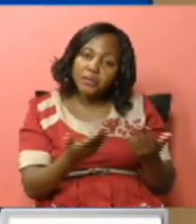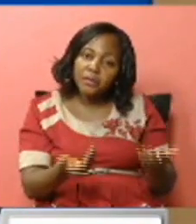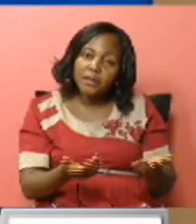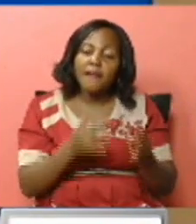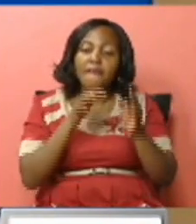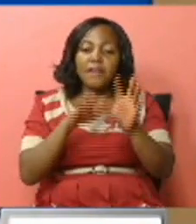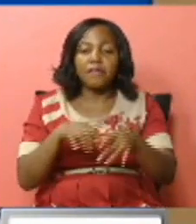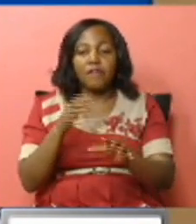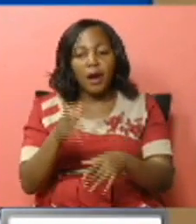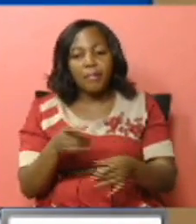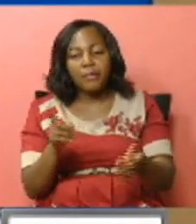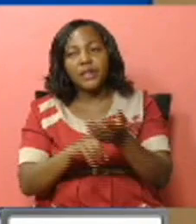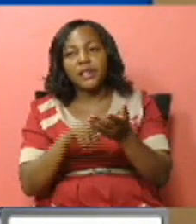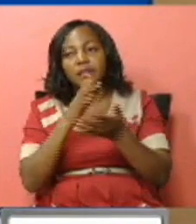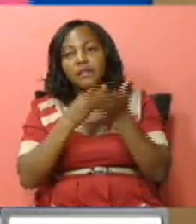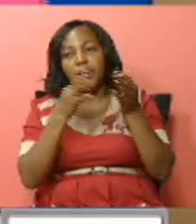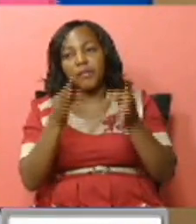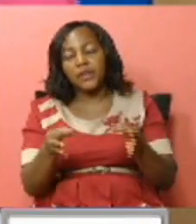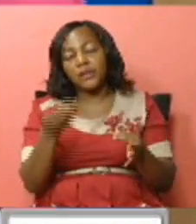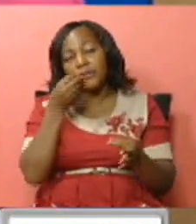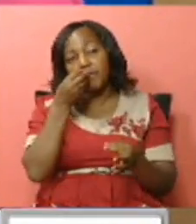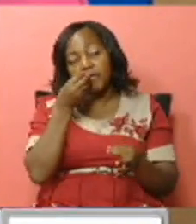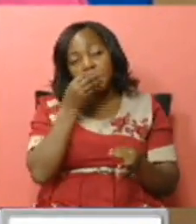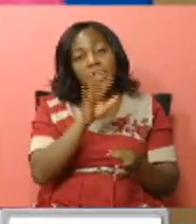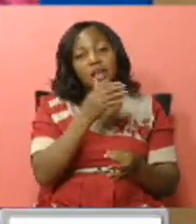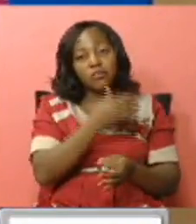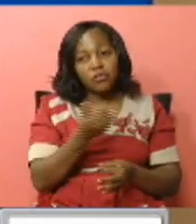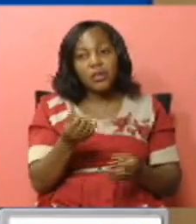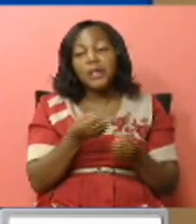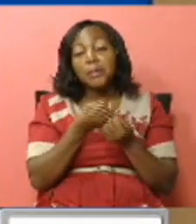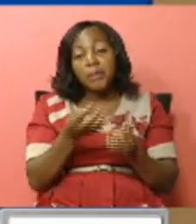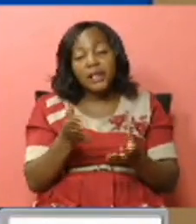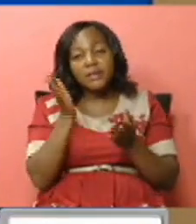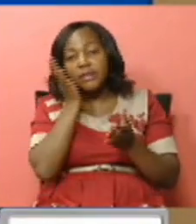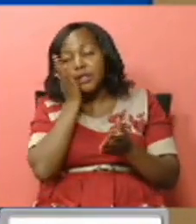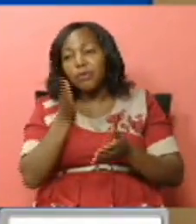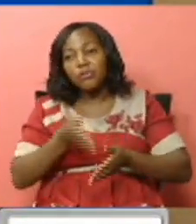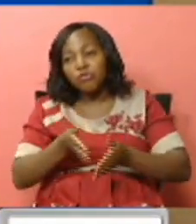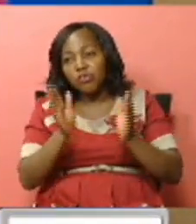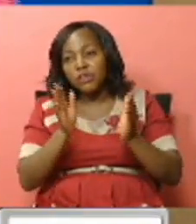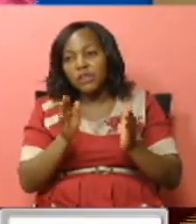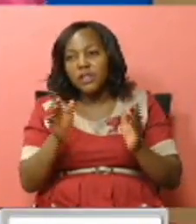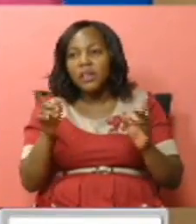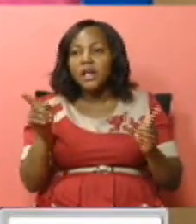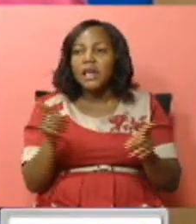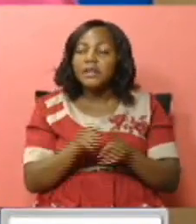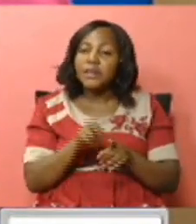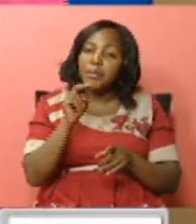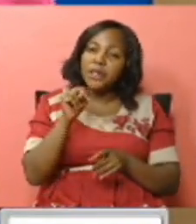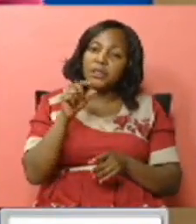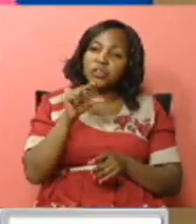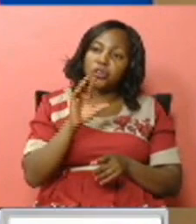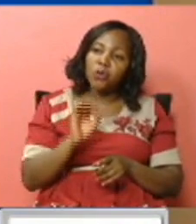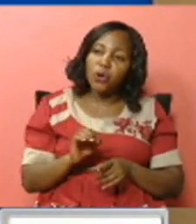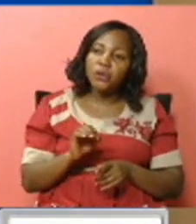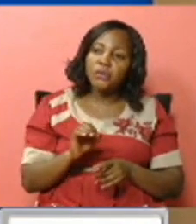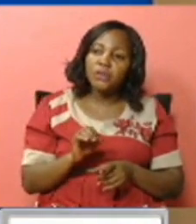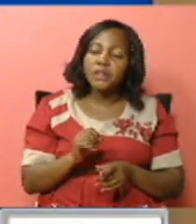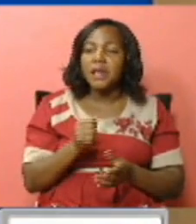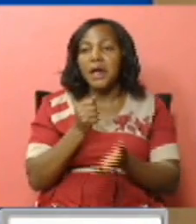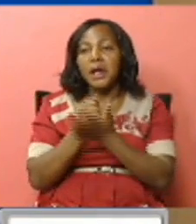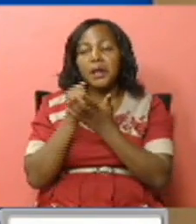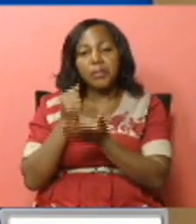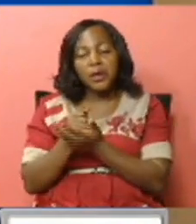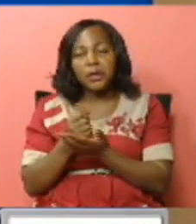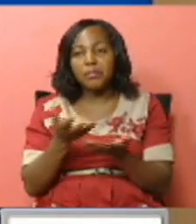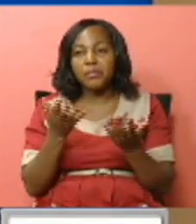then be able to get something to feed their children. But there's so many of them on the streets. So many then on the streets. Surviving on the handouts from several NGOs or what you can call